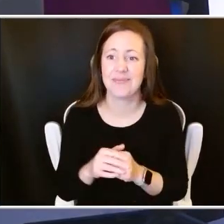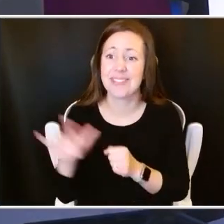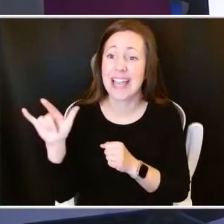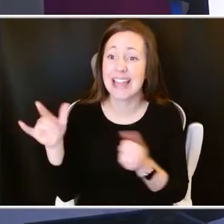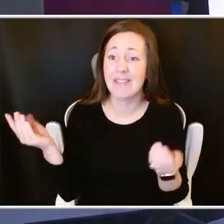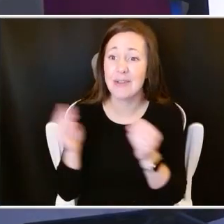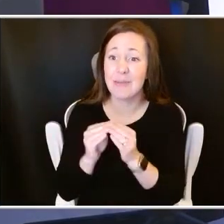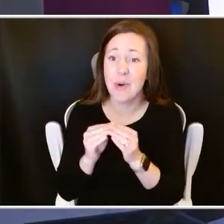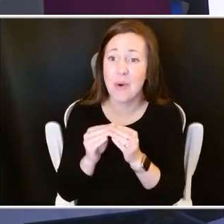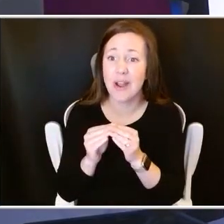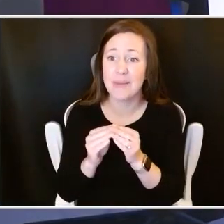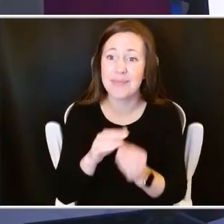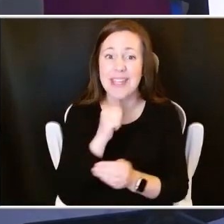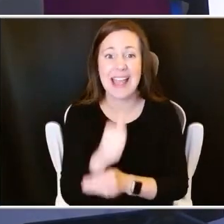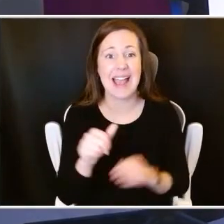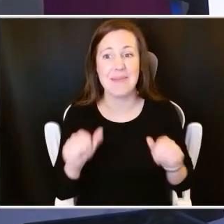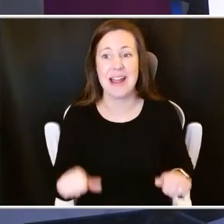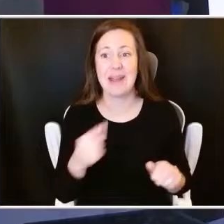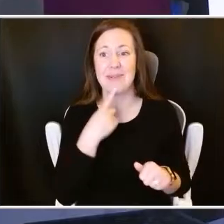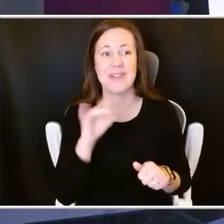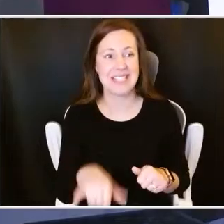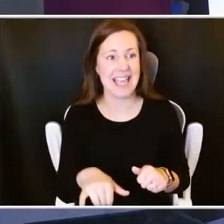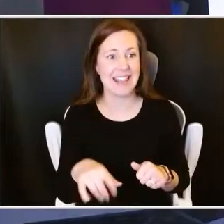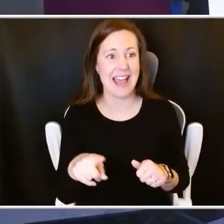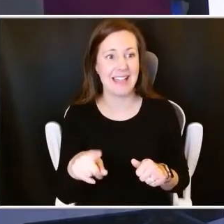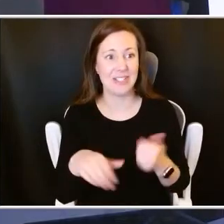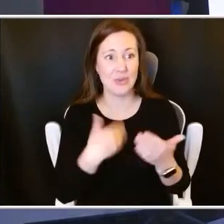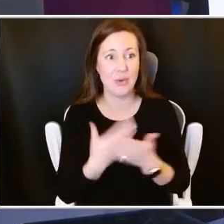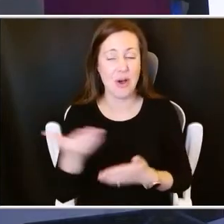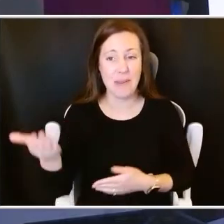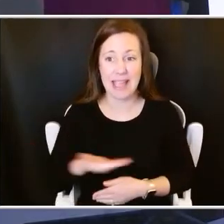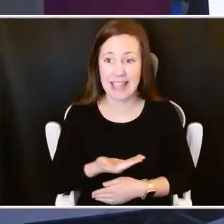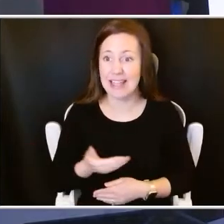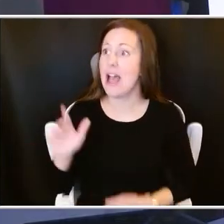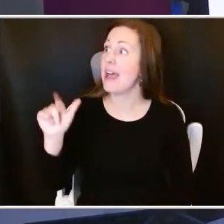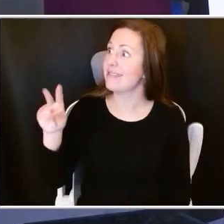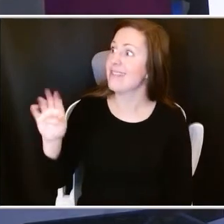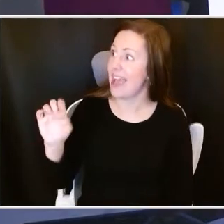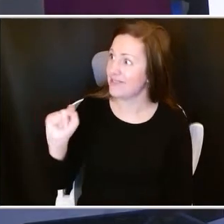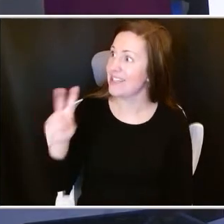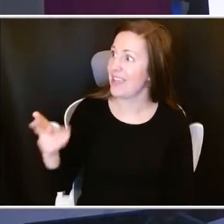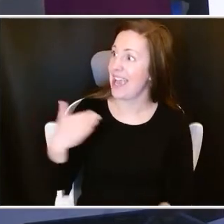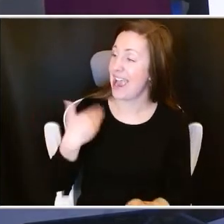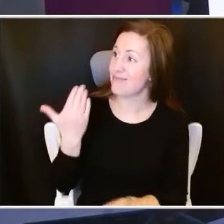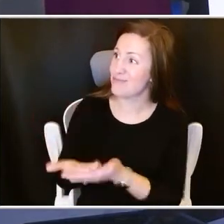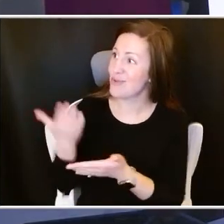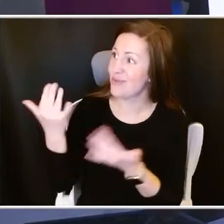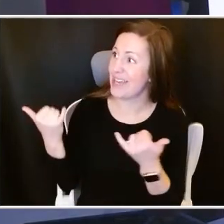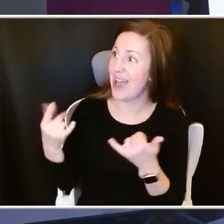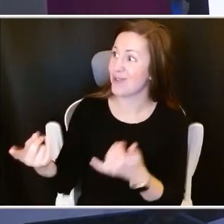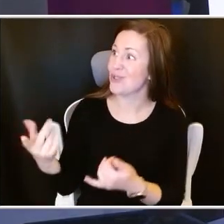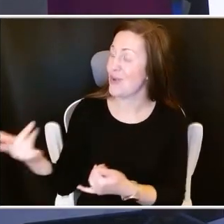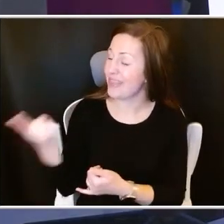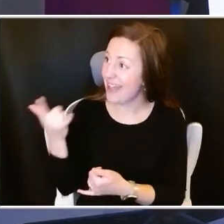guests. I know. On live TV, I've got proof now. You do love me. I do love you. Yes. Wow, what a birthday